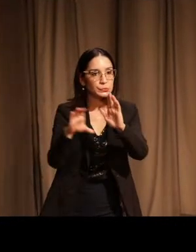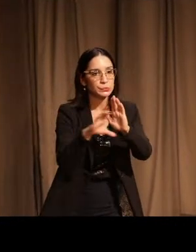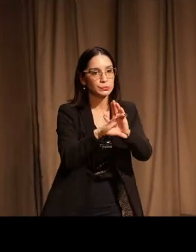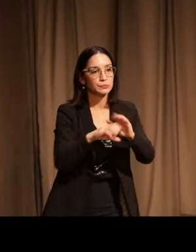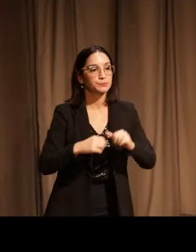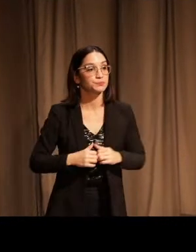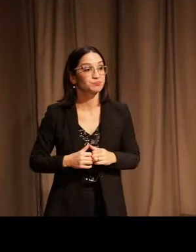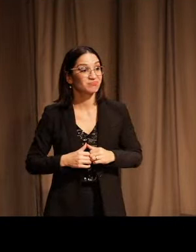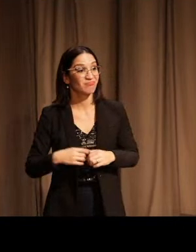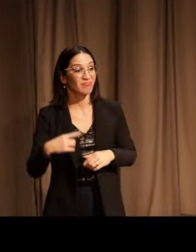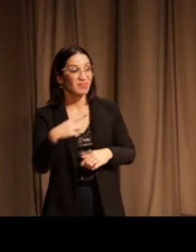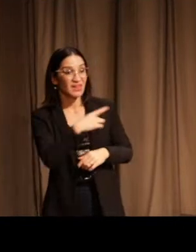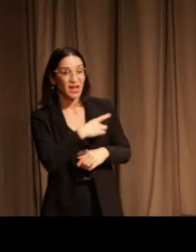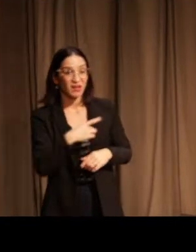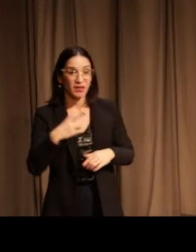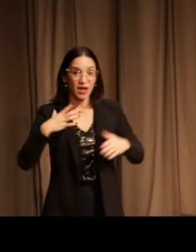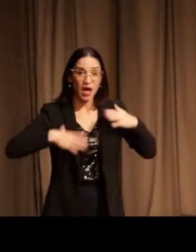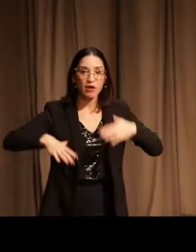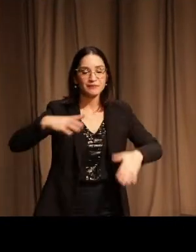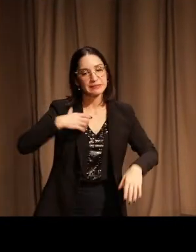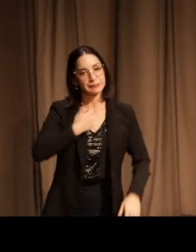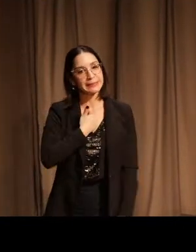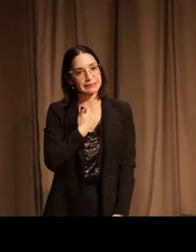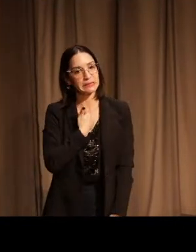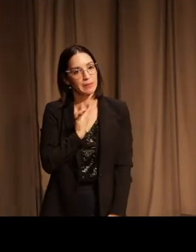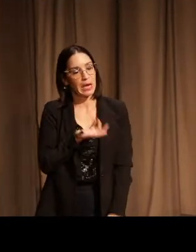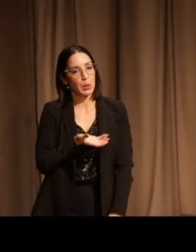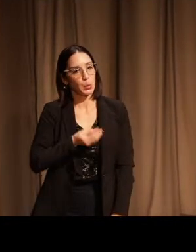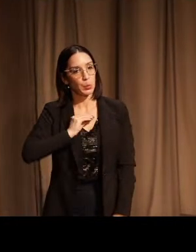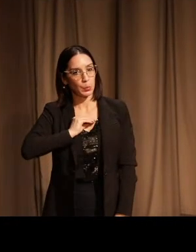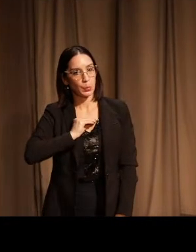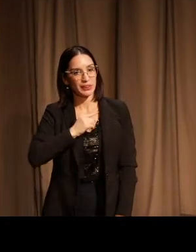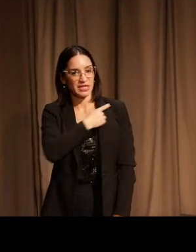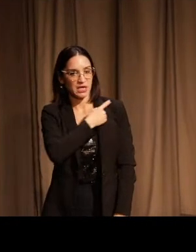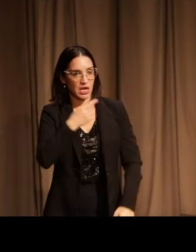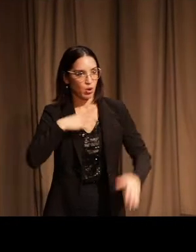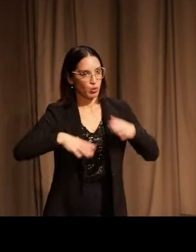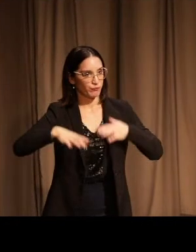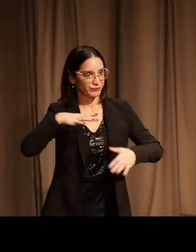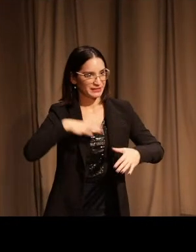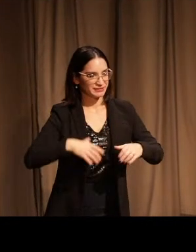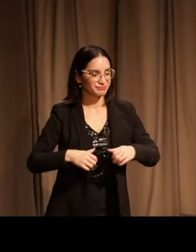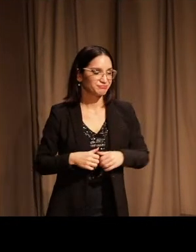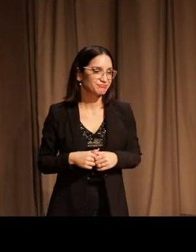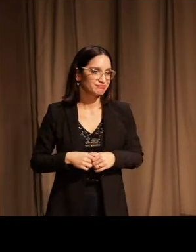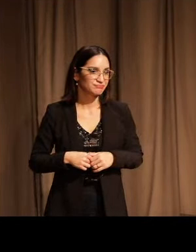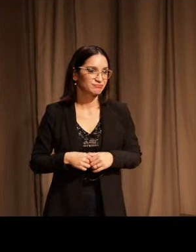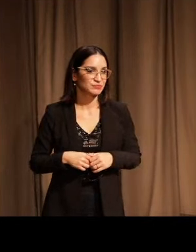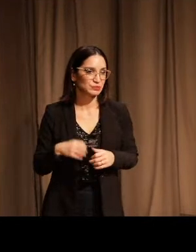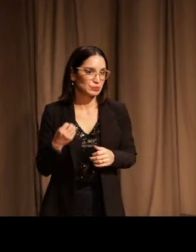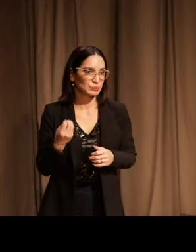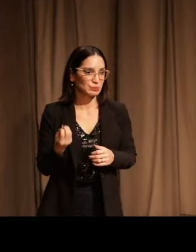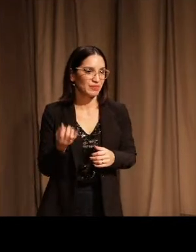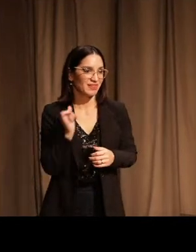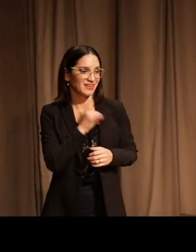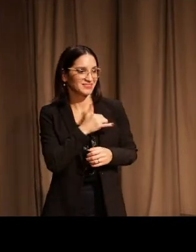It's a crazy overlay that I did. Ai, meu Deus. Well,